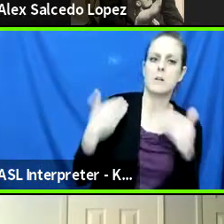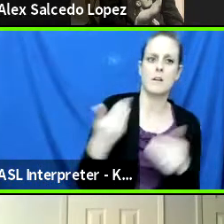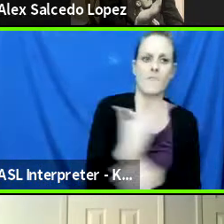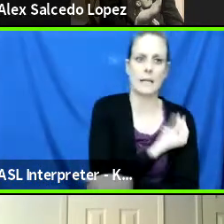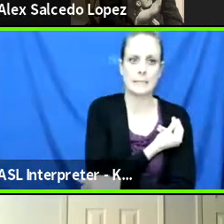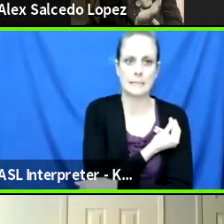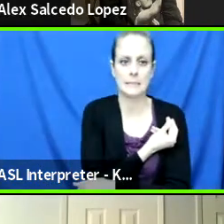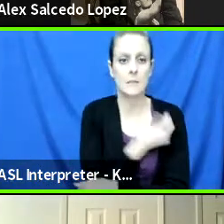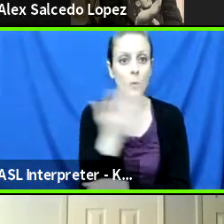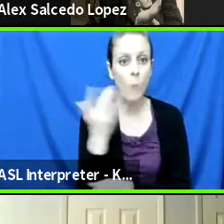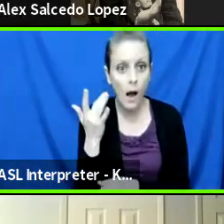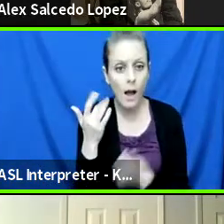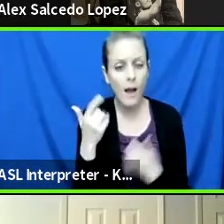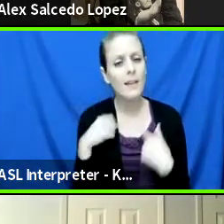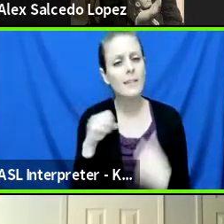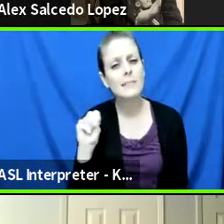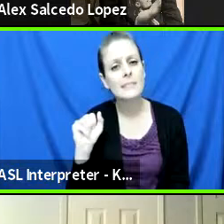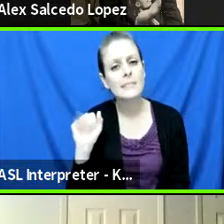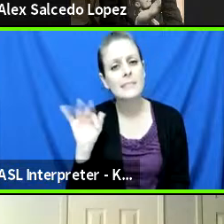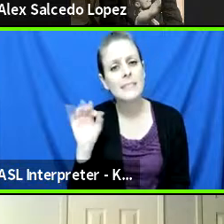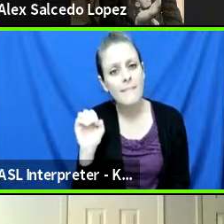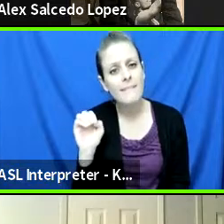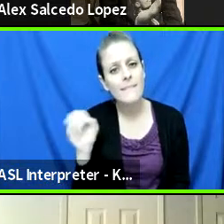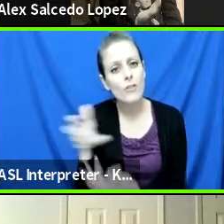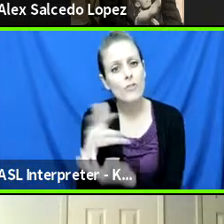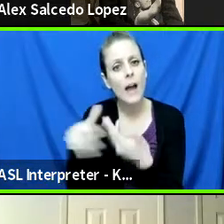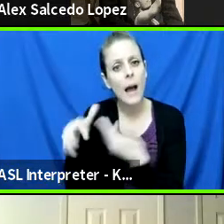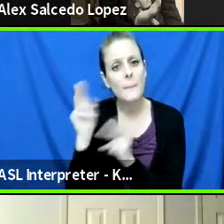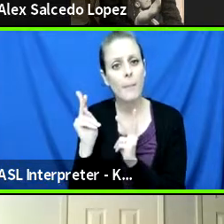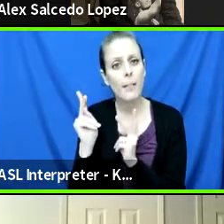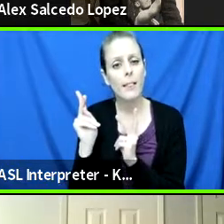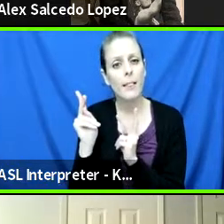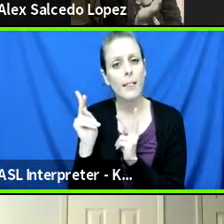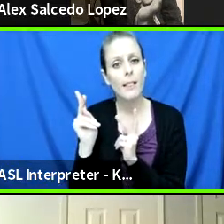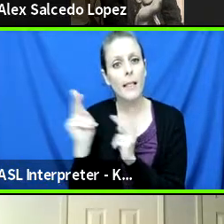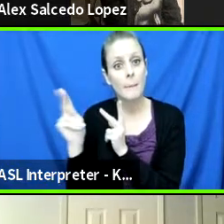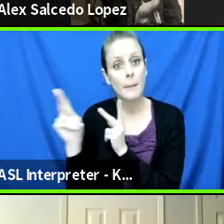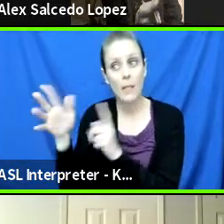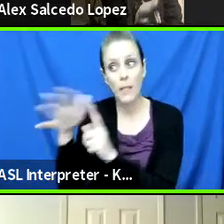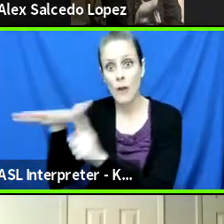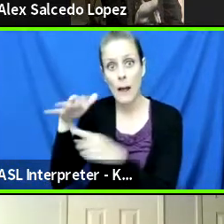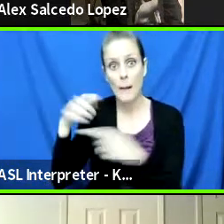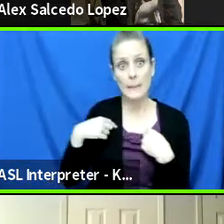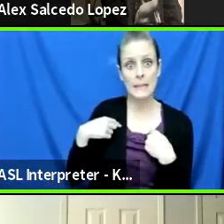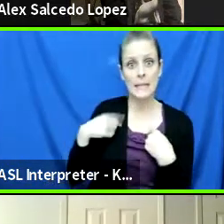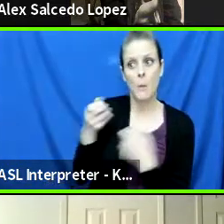because I wanted to be safe around people and keep people safe that were around me.